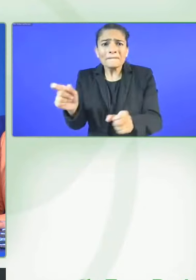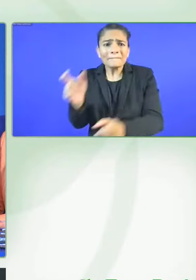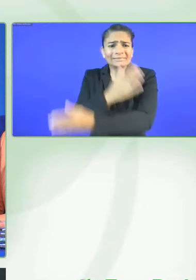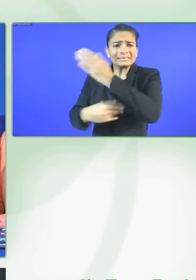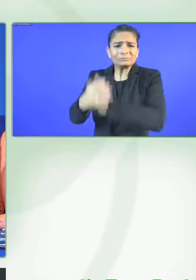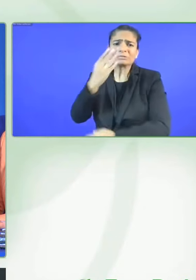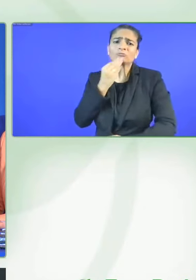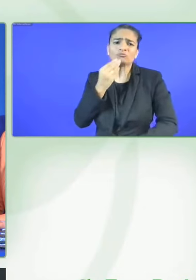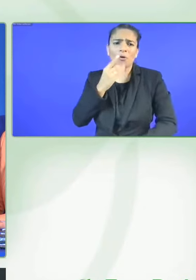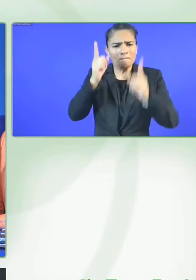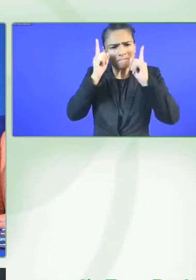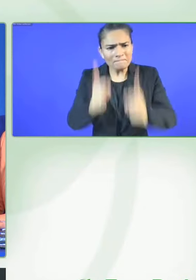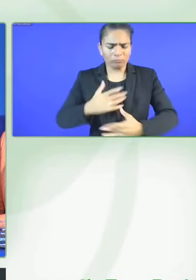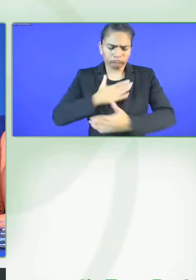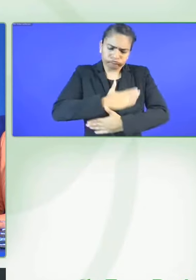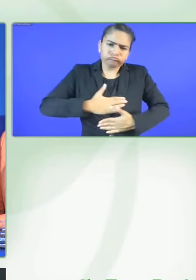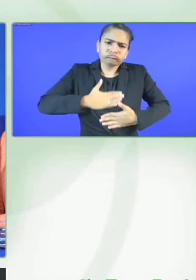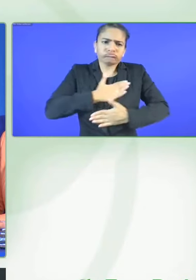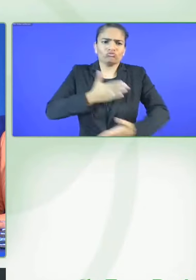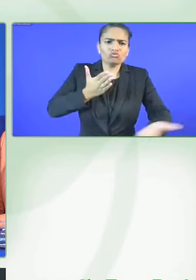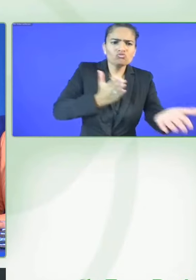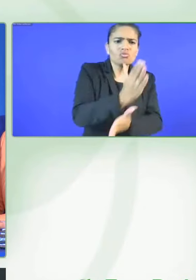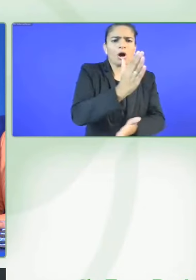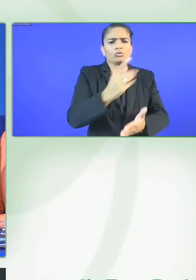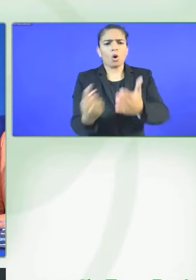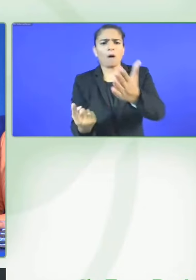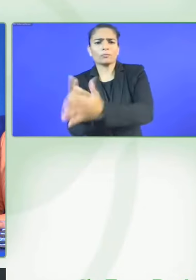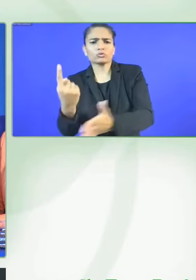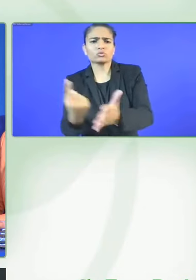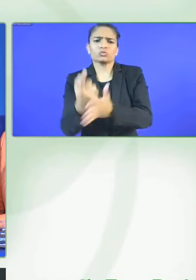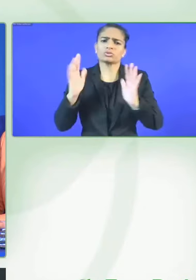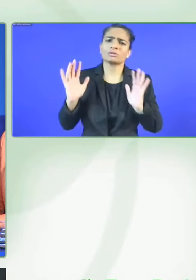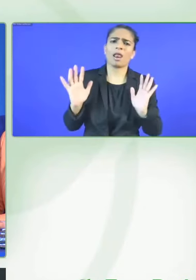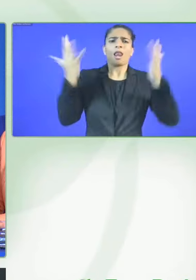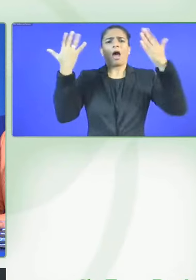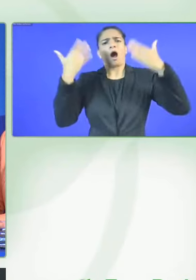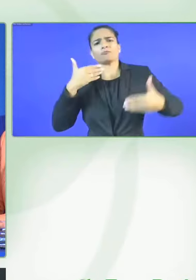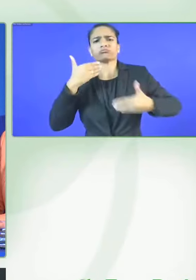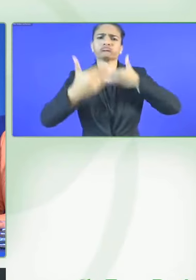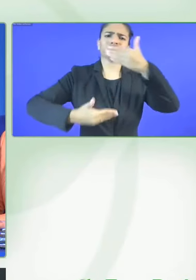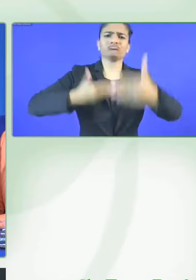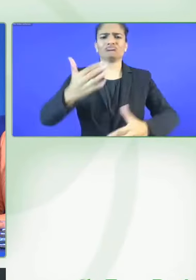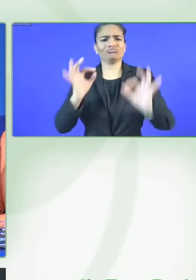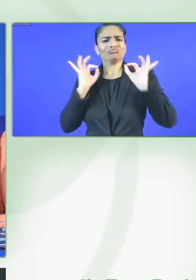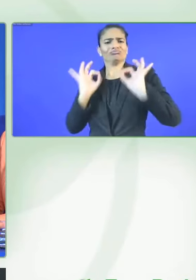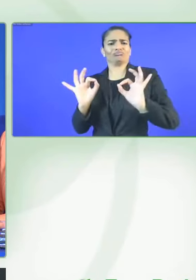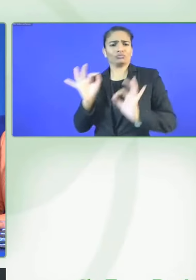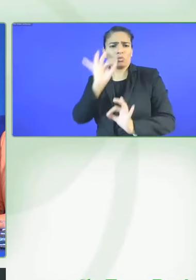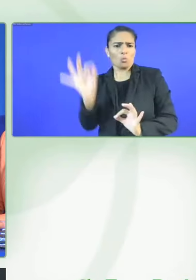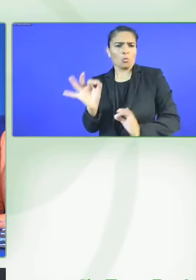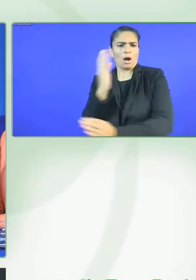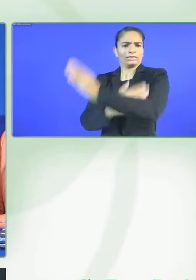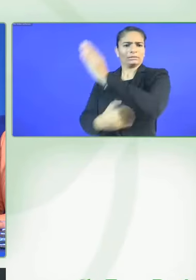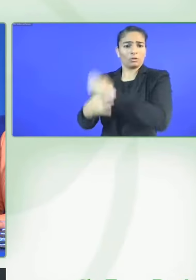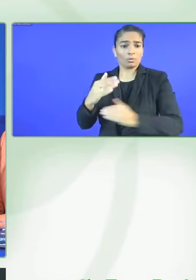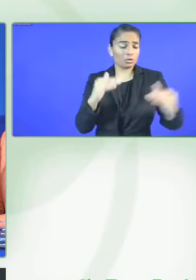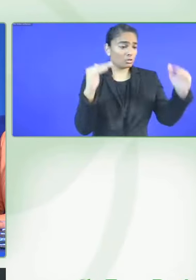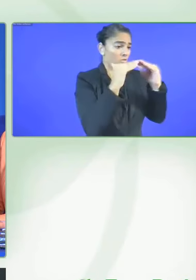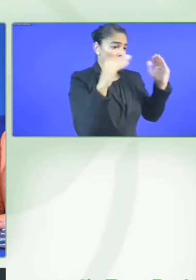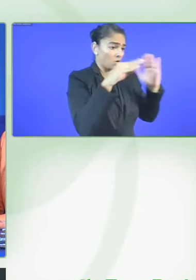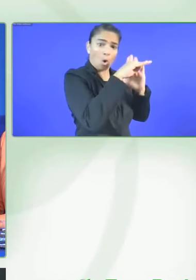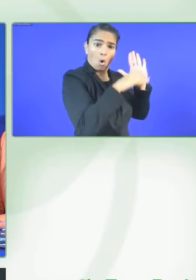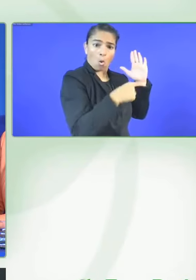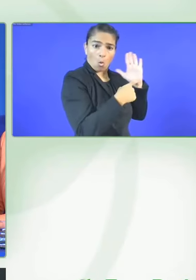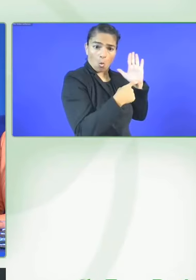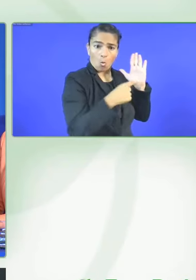participate in all aspects of society, including the right to work, to education, to transportation, and to have equal access